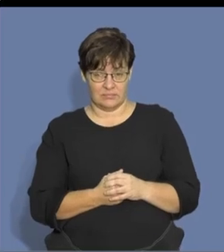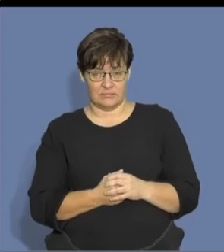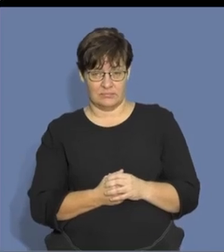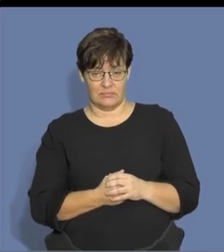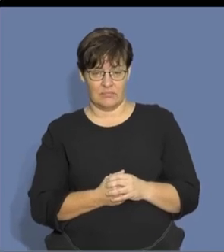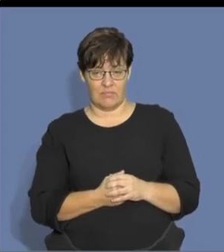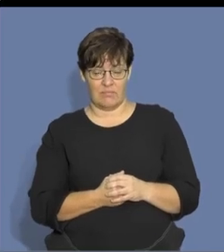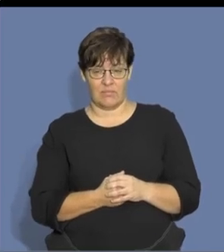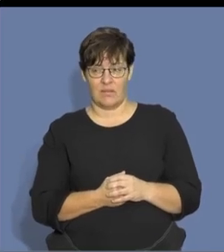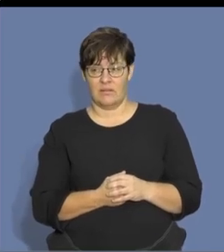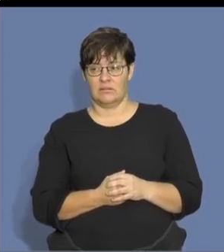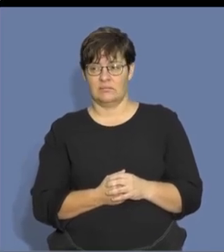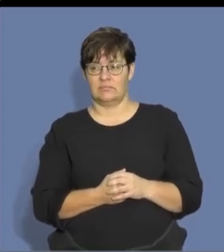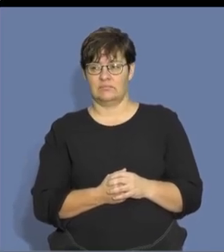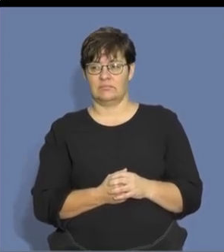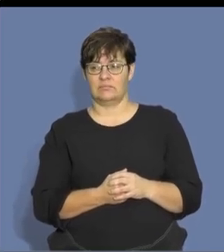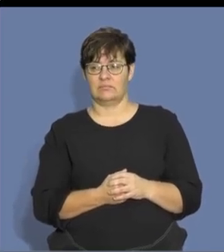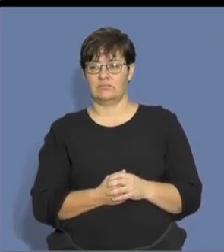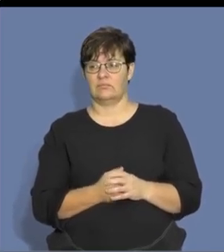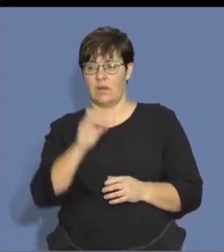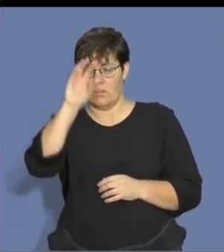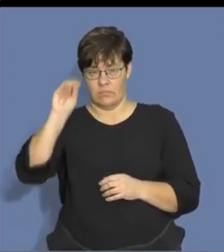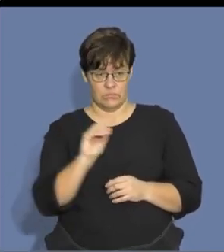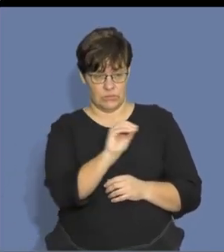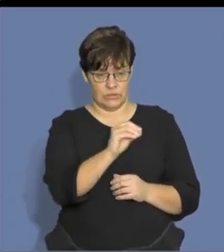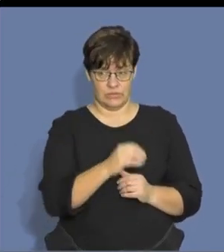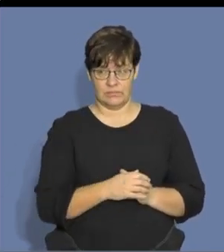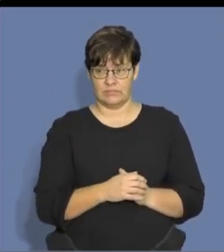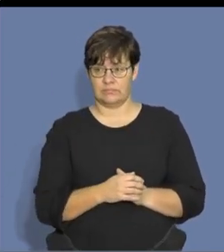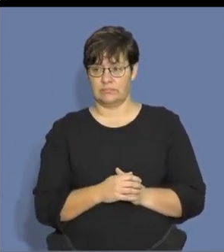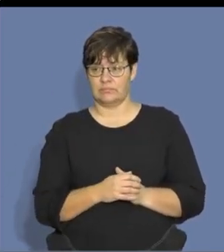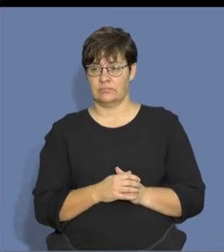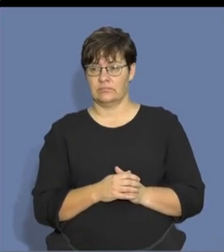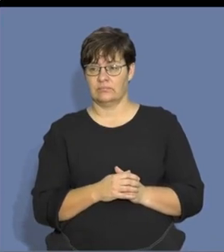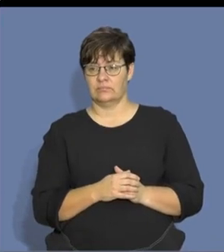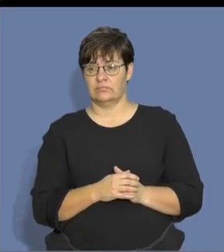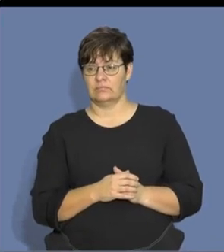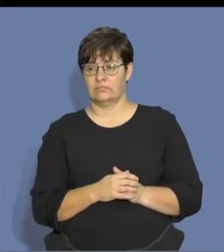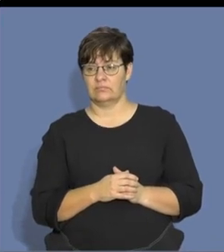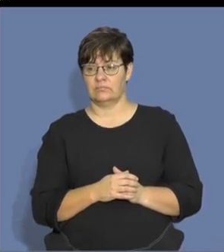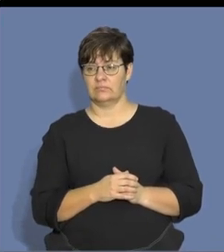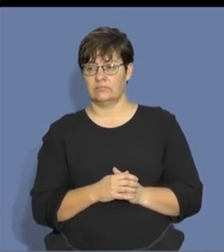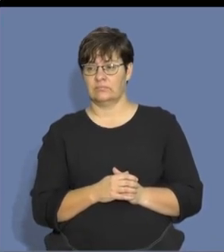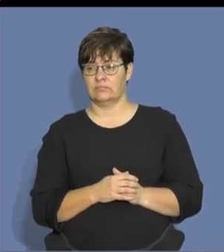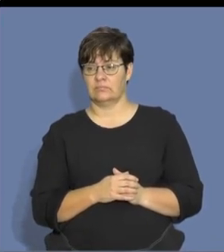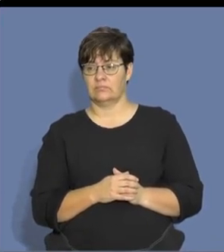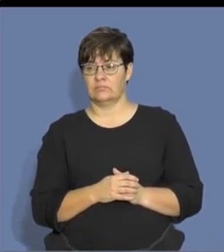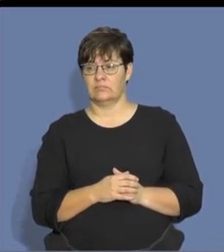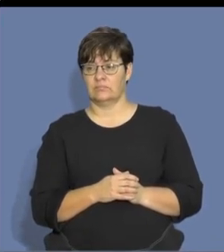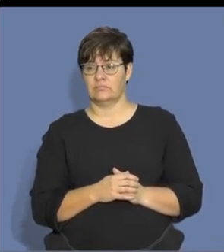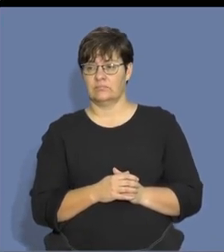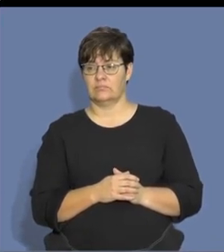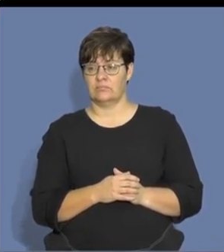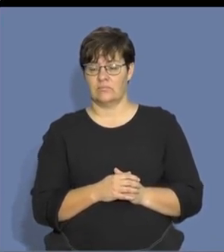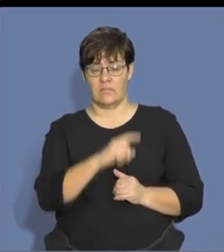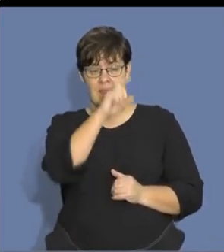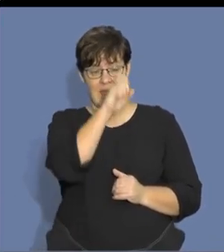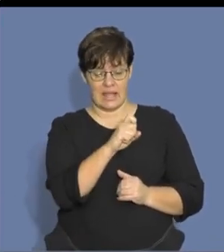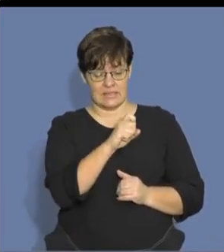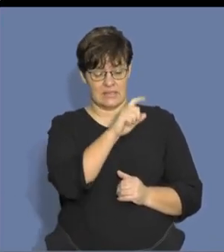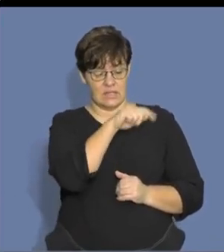if this works. So let's put this point in. What do we know? And let me choose a different color. Is my x value